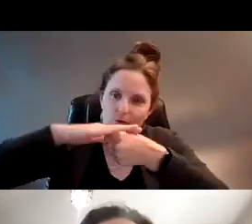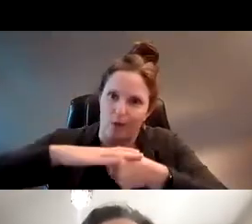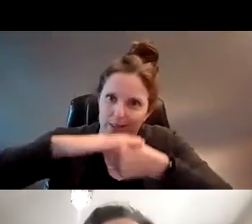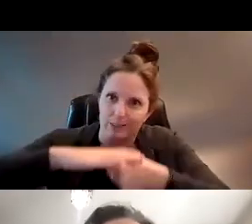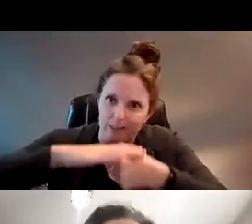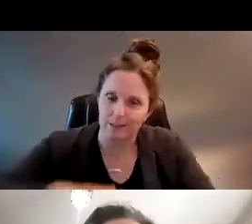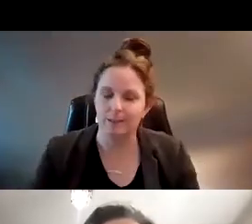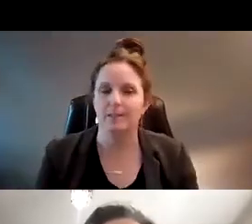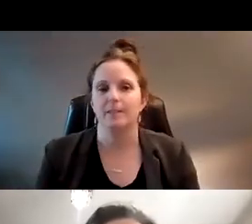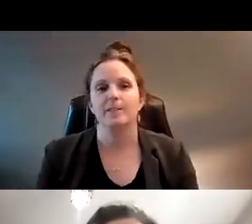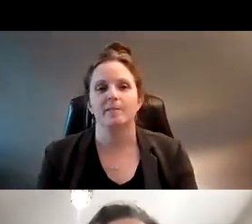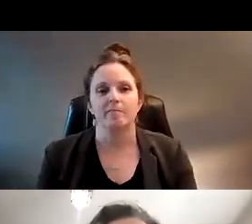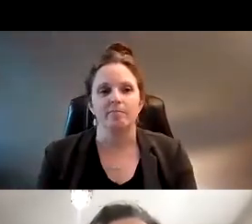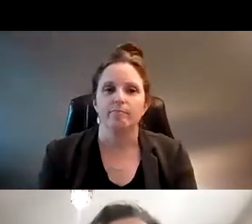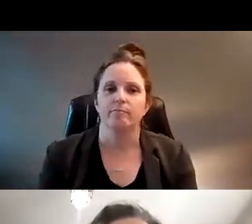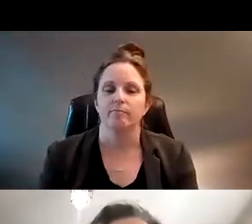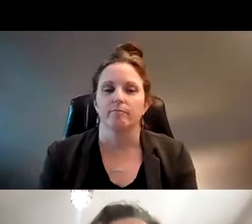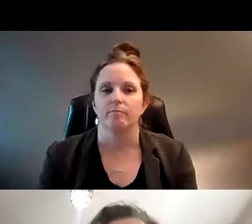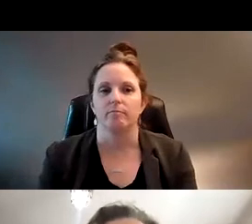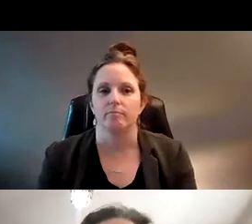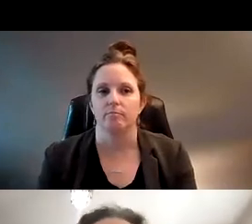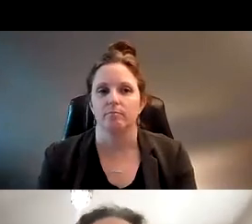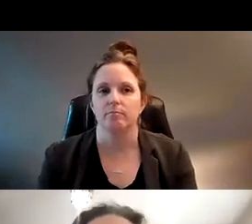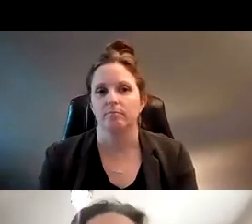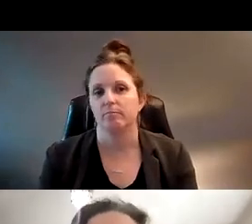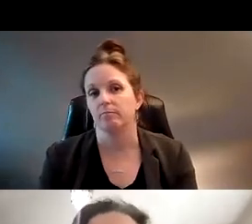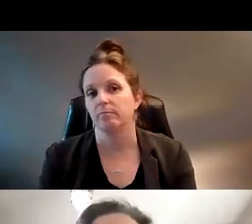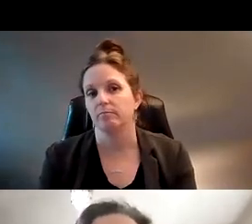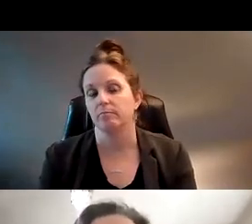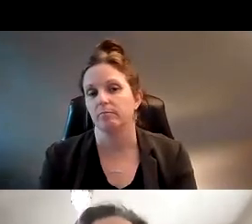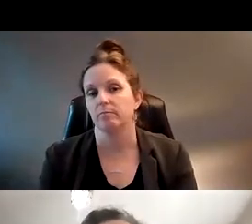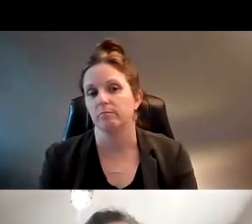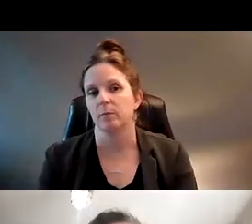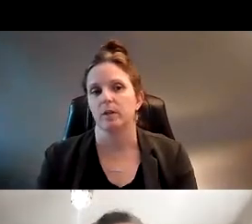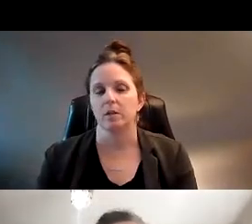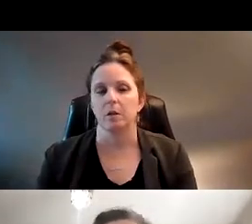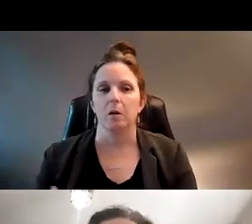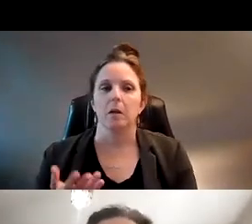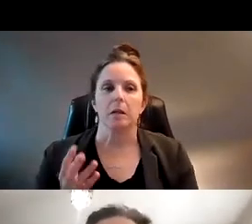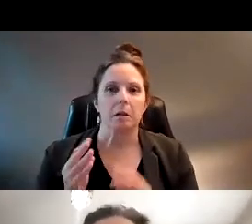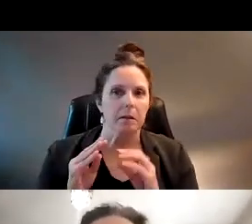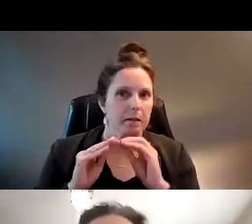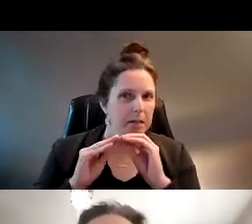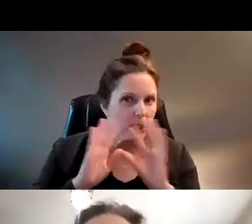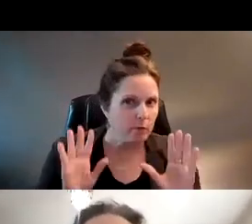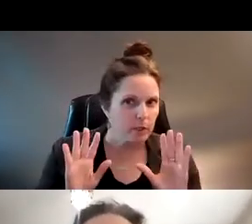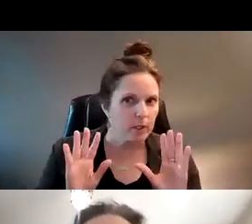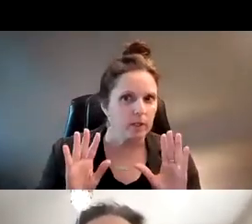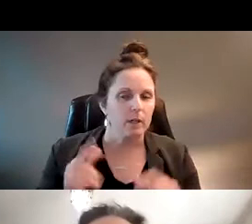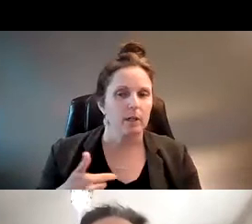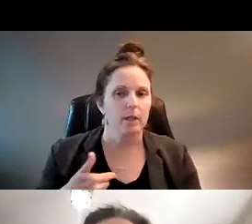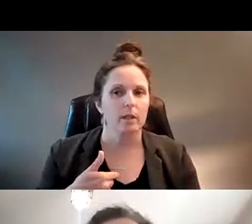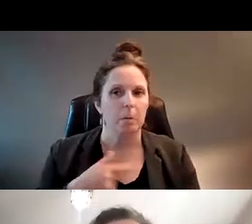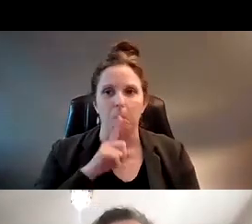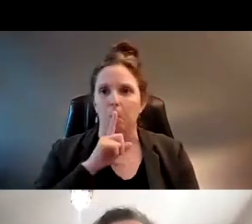working long hours during this pandemic. But I just want to be really clear that we're not saying